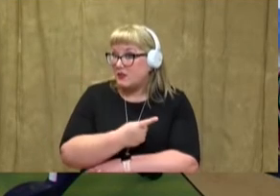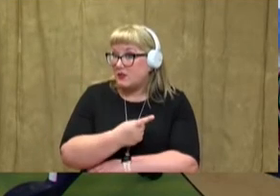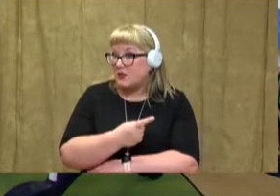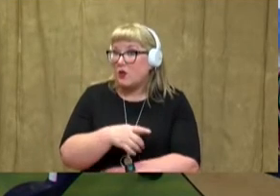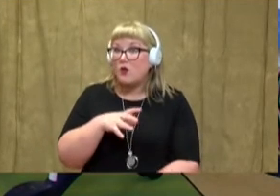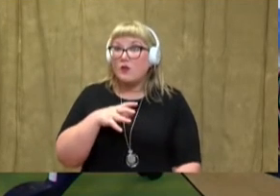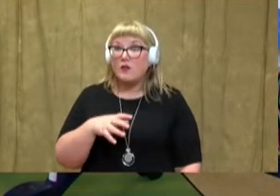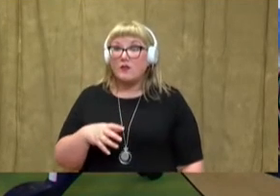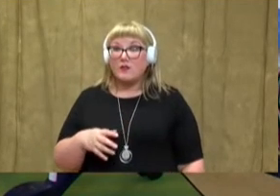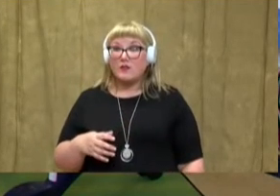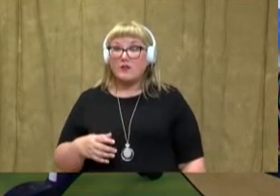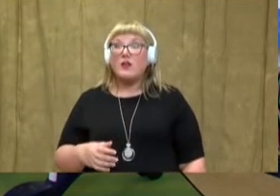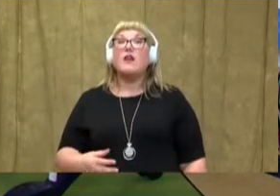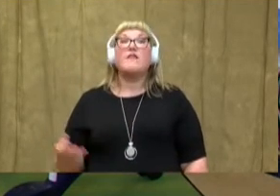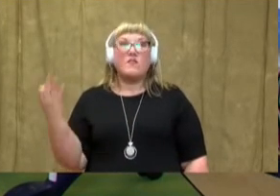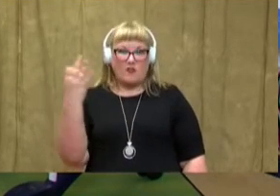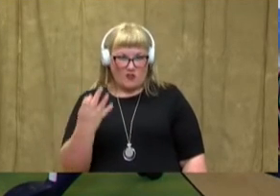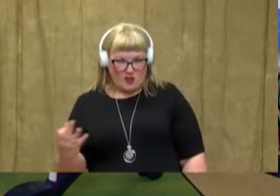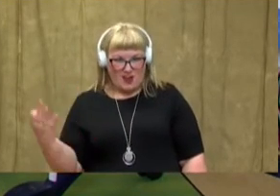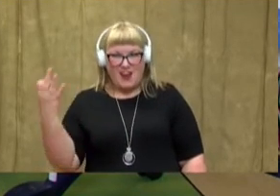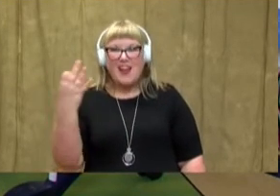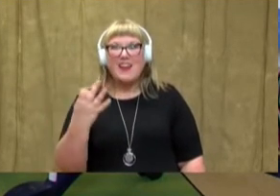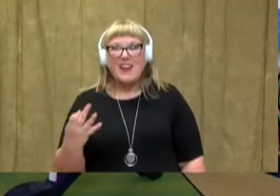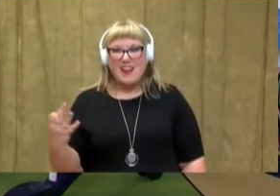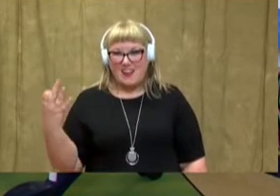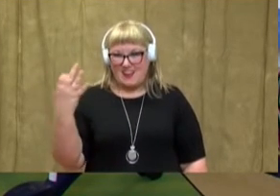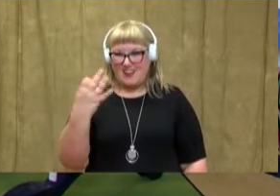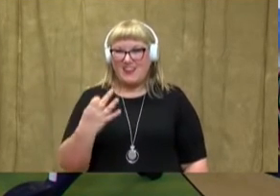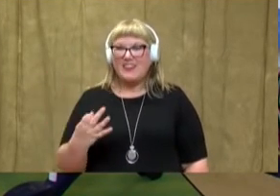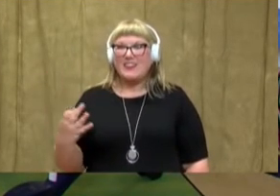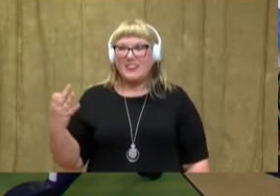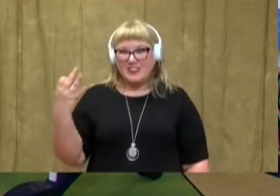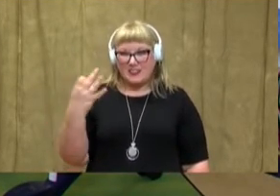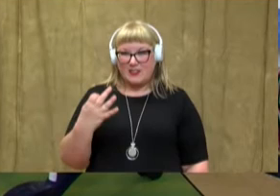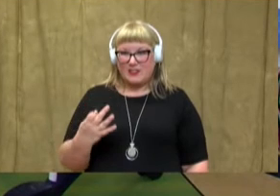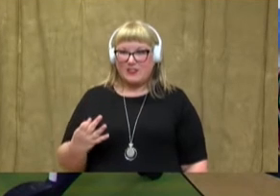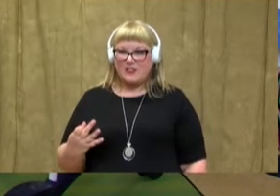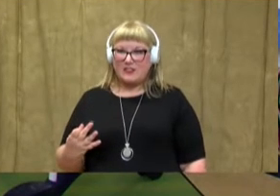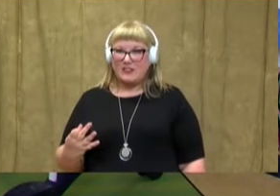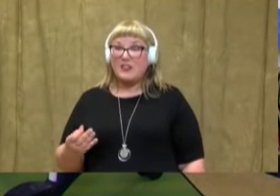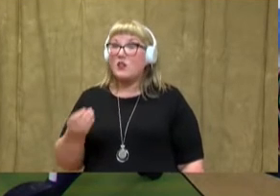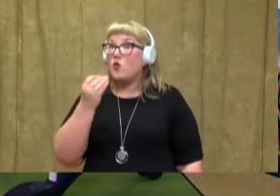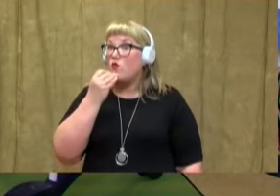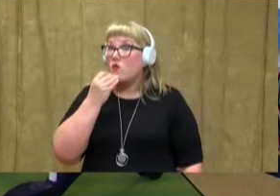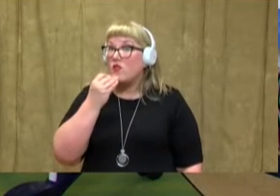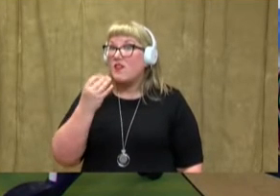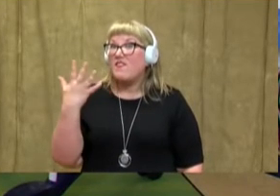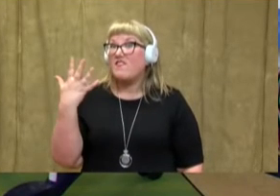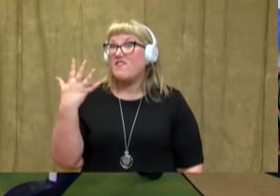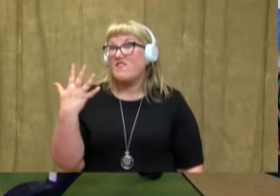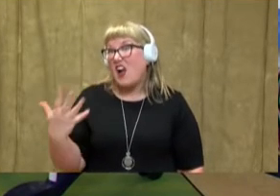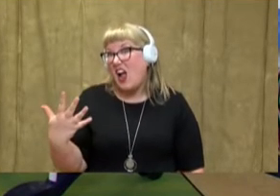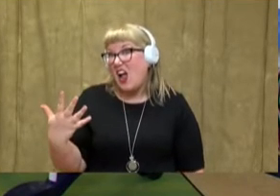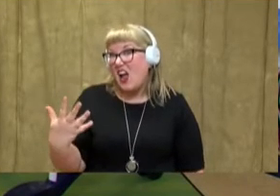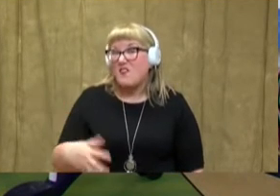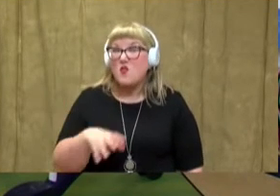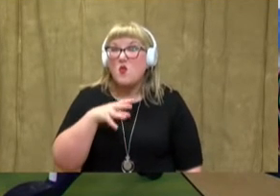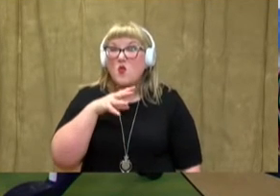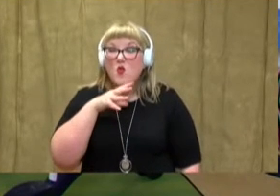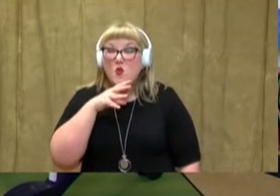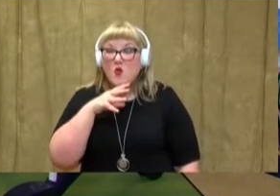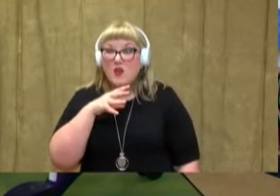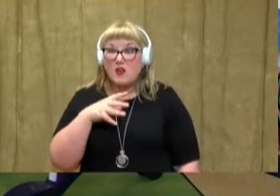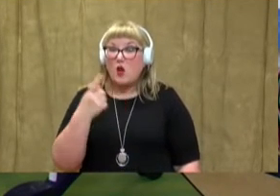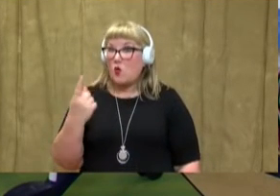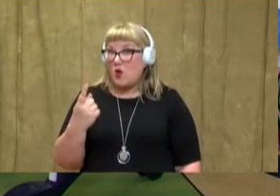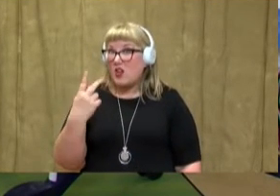was viernes. Friday, make a V, big V for viernes. She ate cinco. Uno,